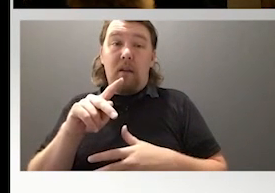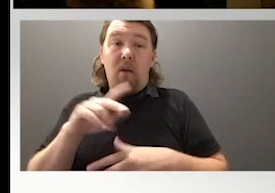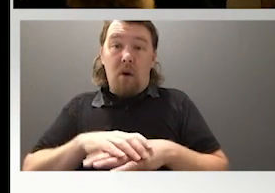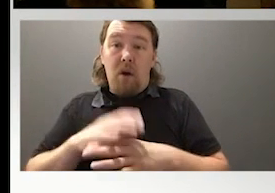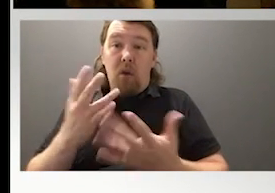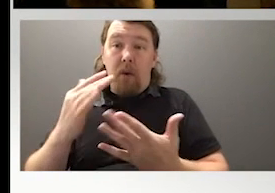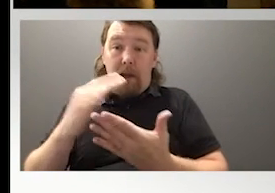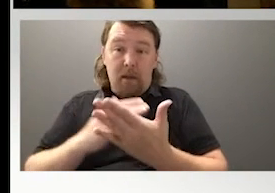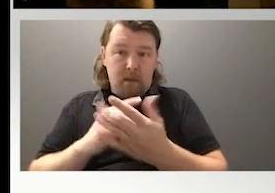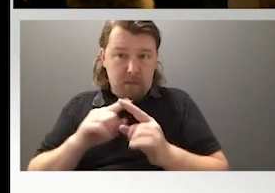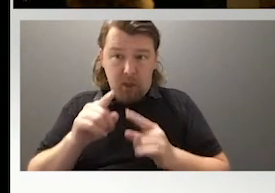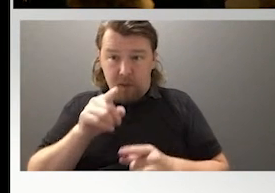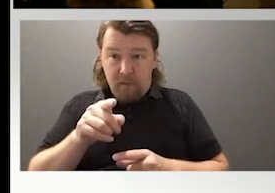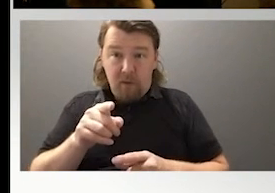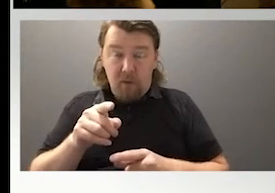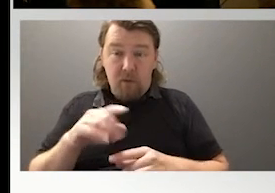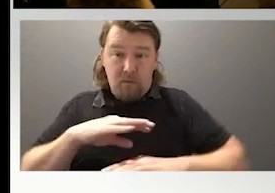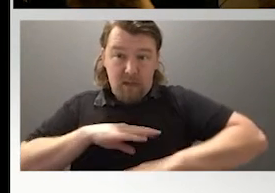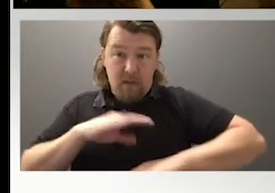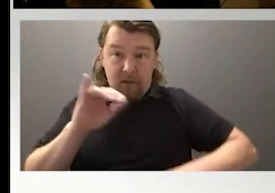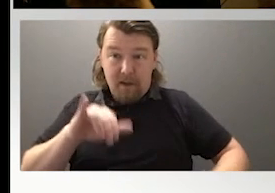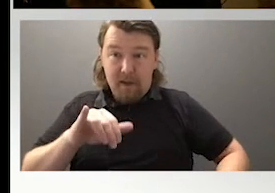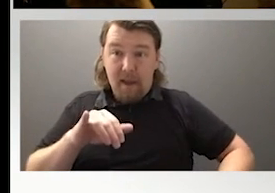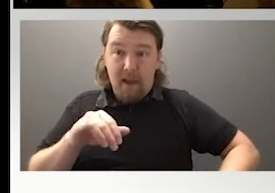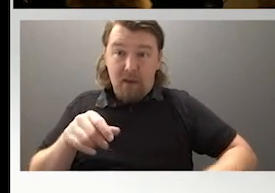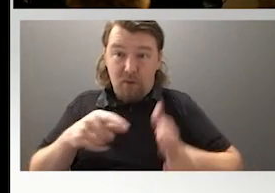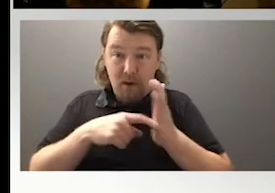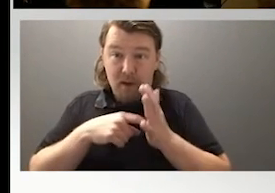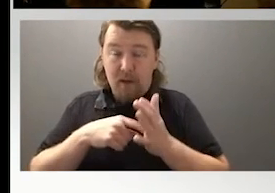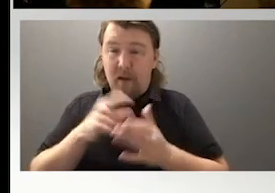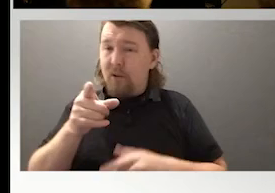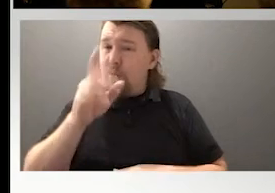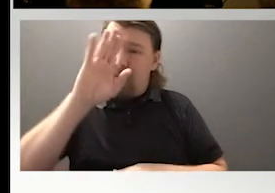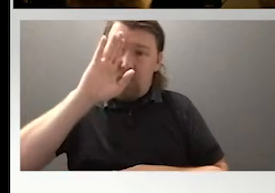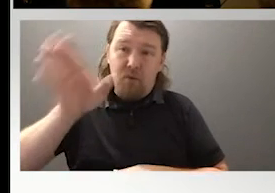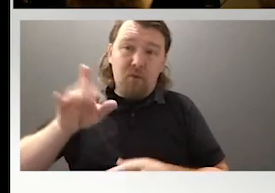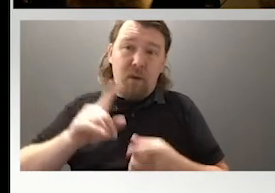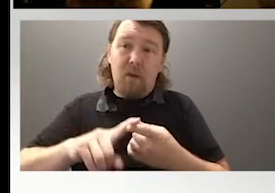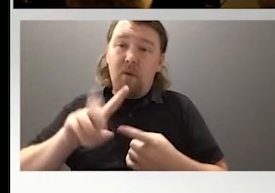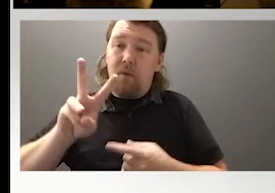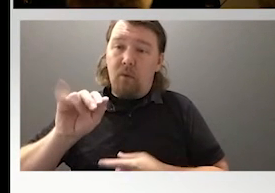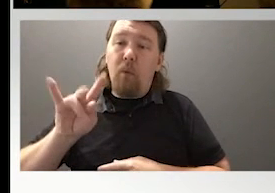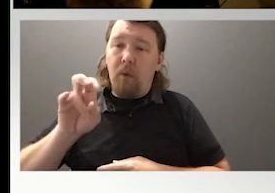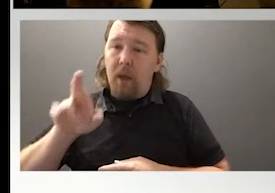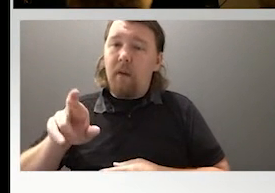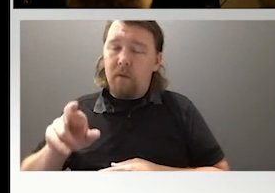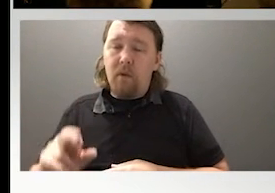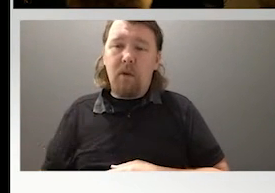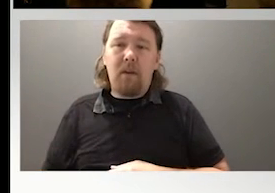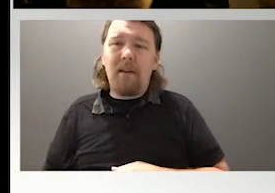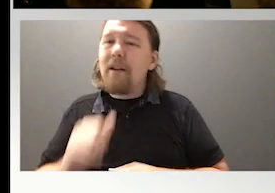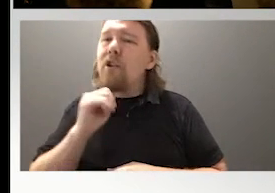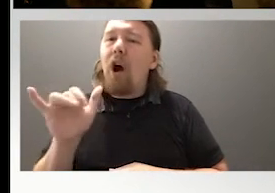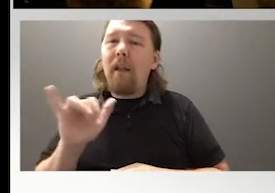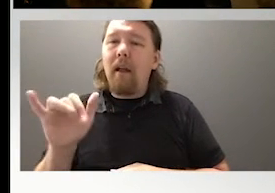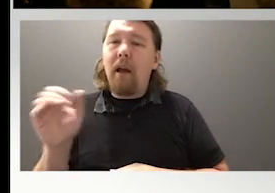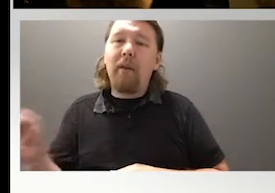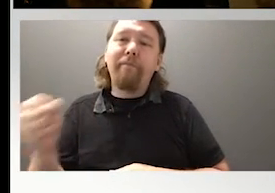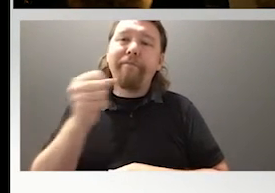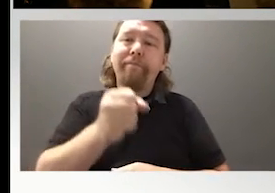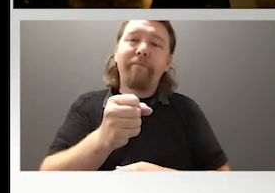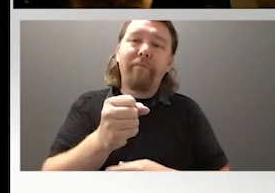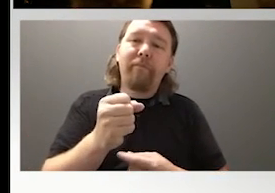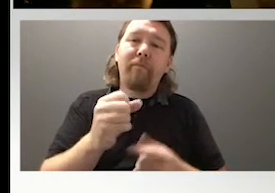list. But if you meet that criteria right there, you go straight to the waiver. So it's not like you get placed in